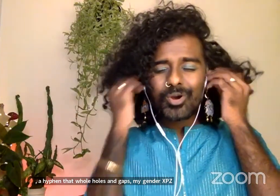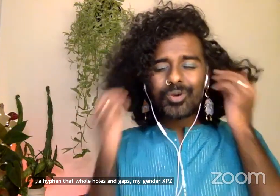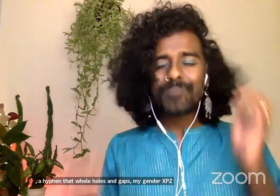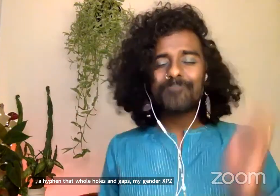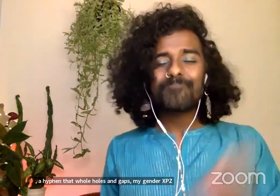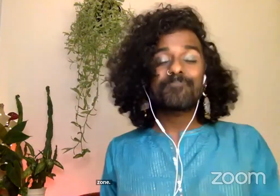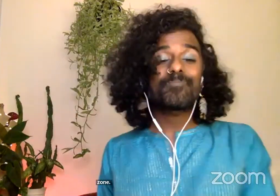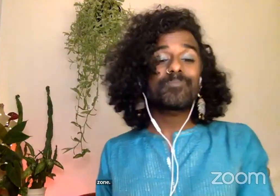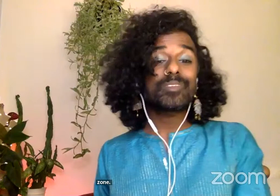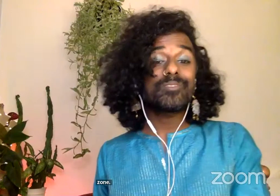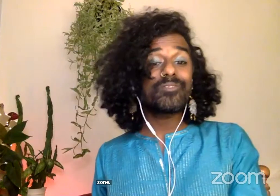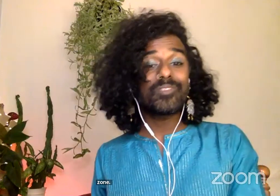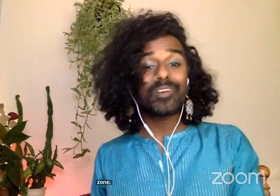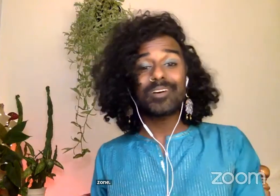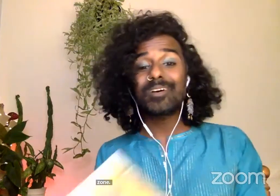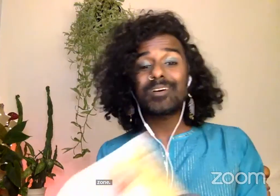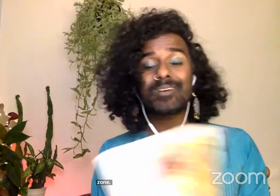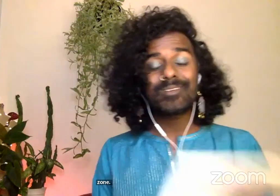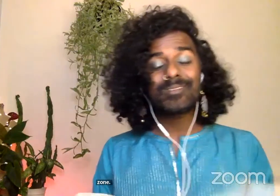Zoom,